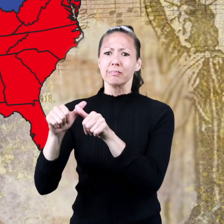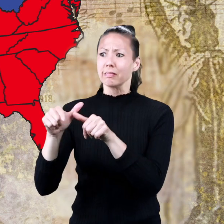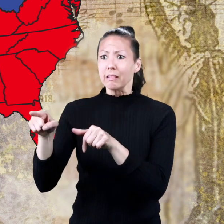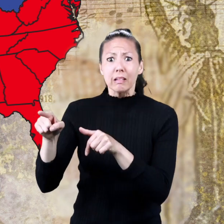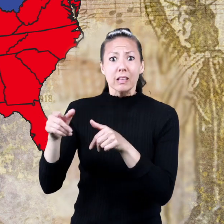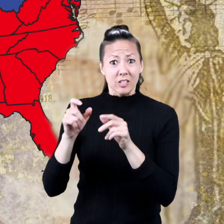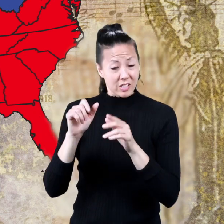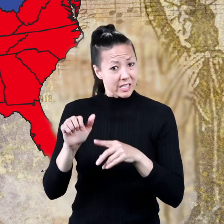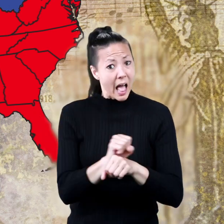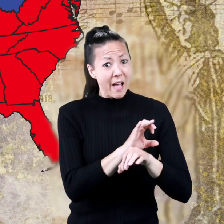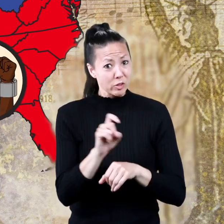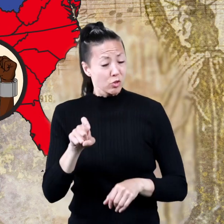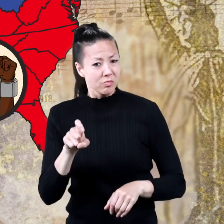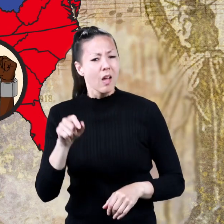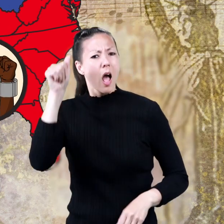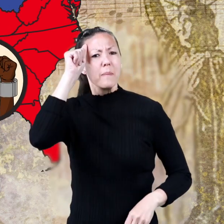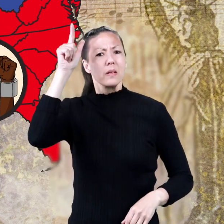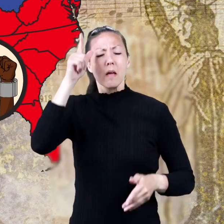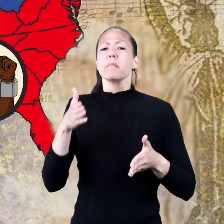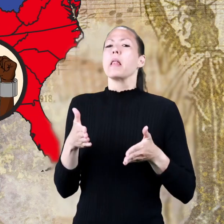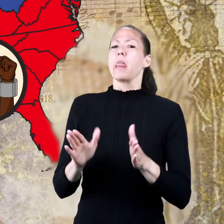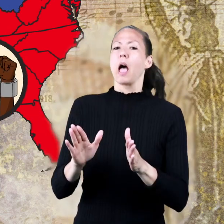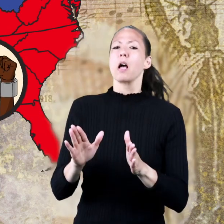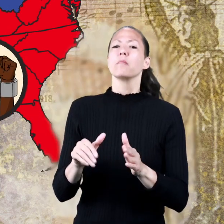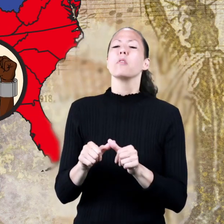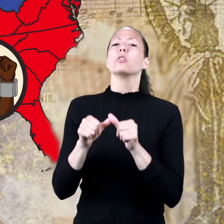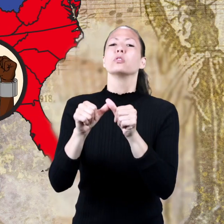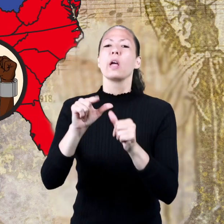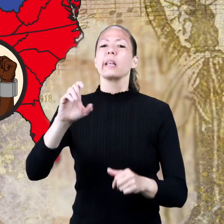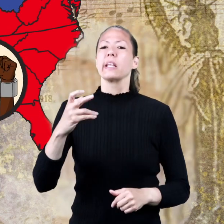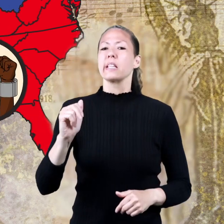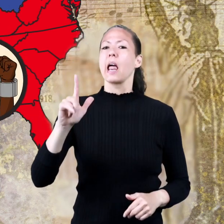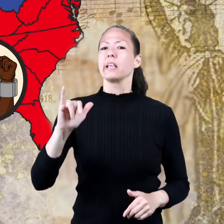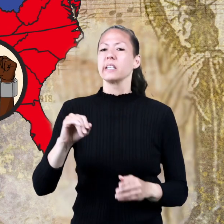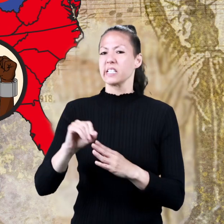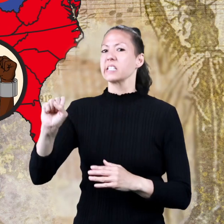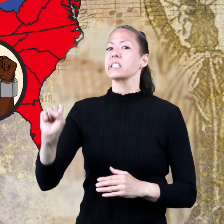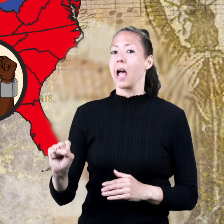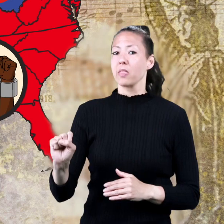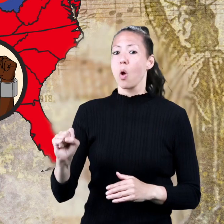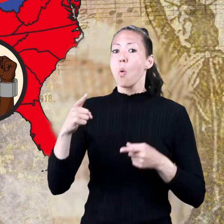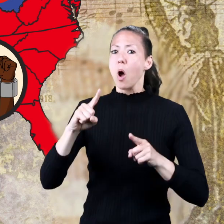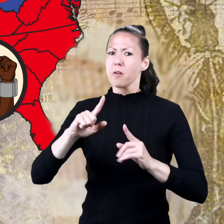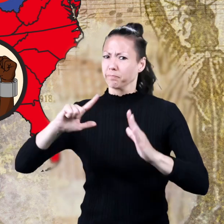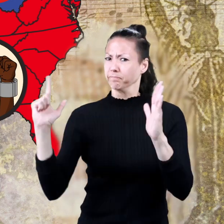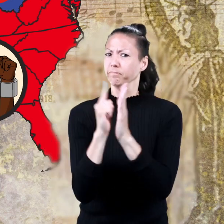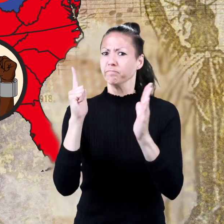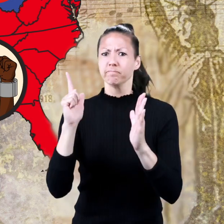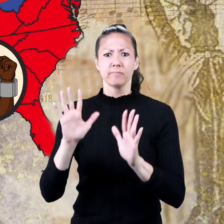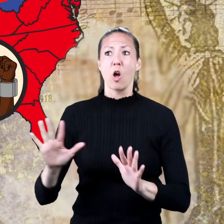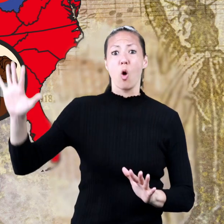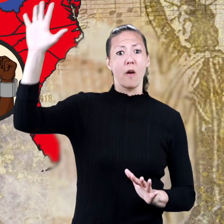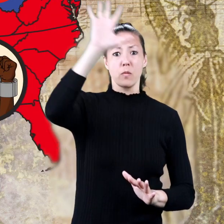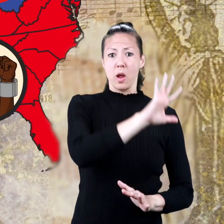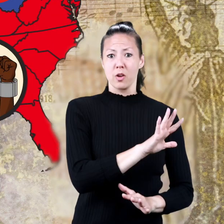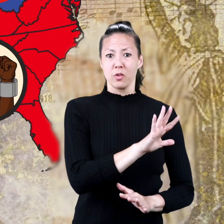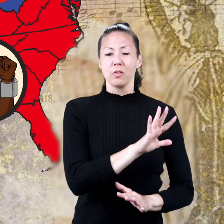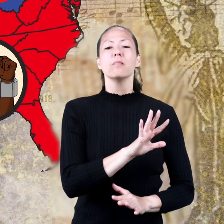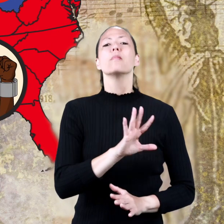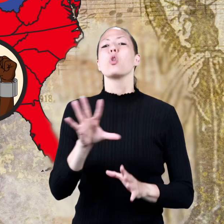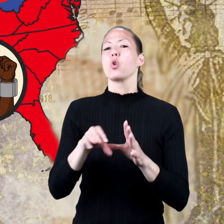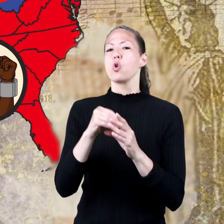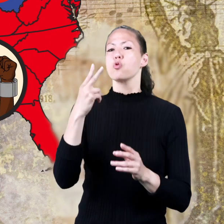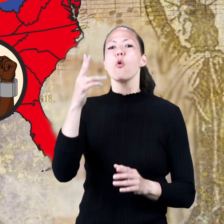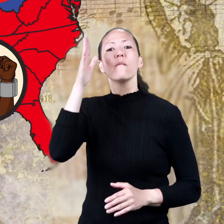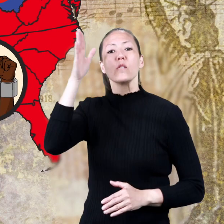it to continue legally in the South, while outlawing it everywhere else, including to future states that may